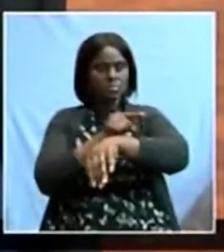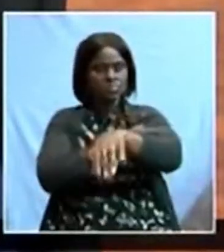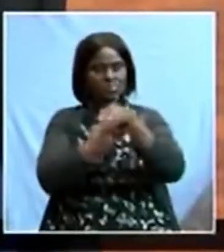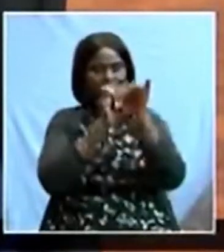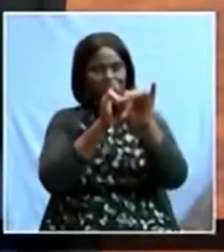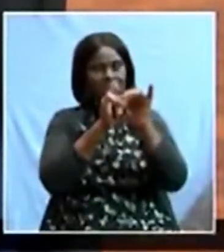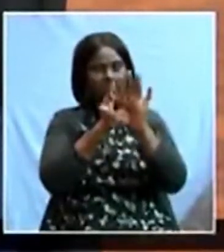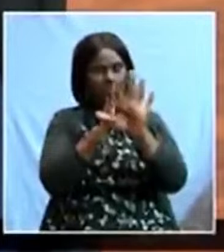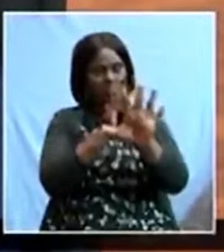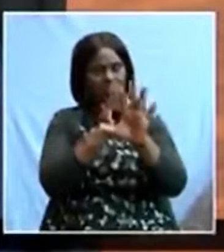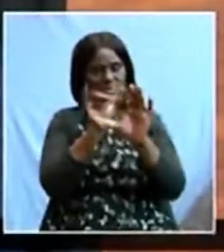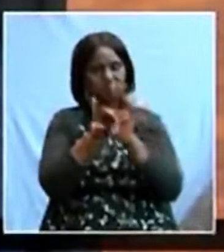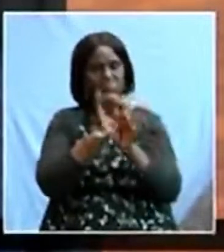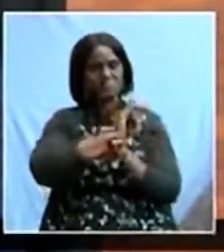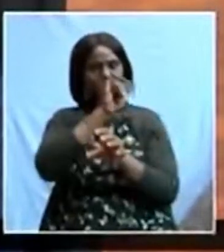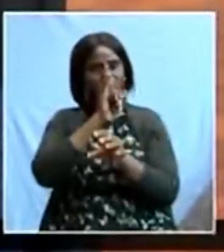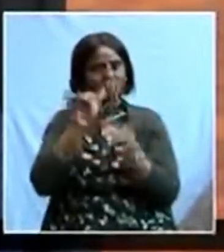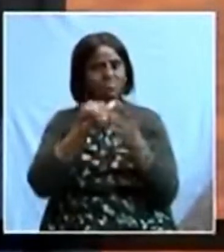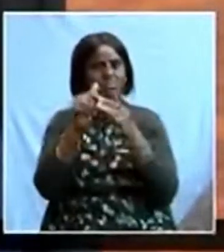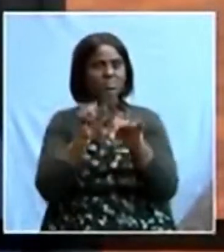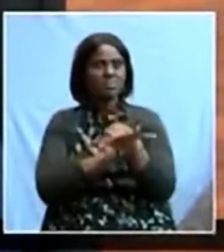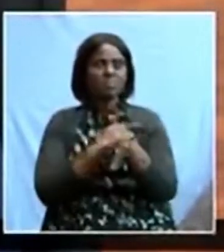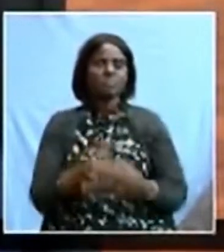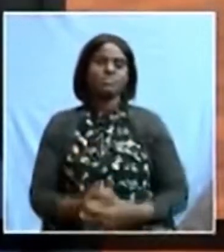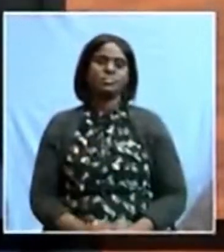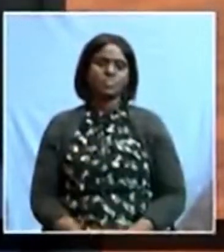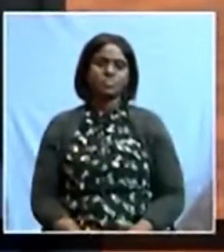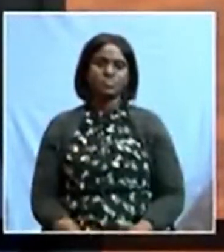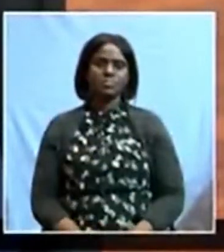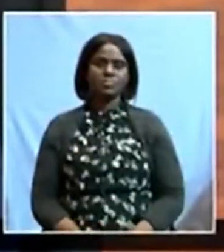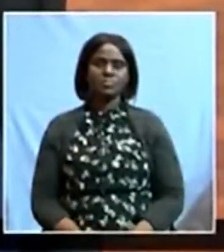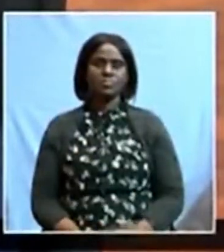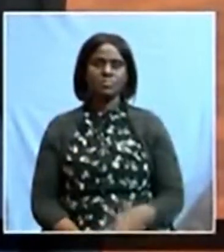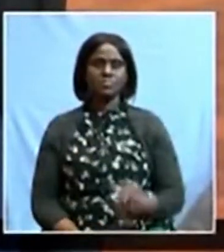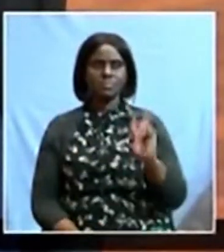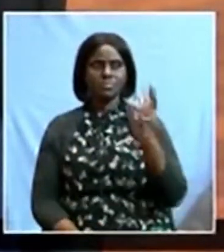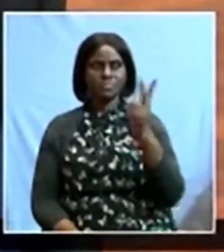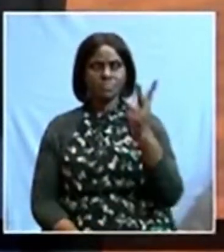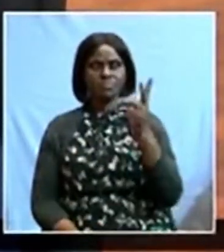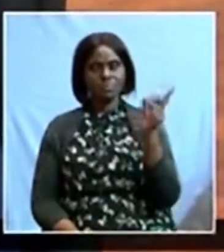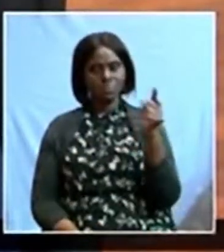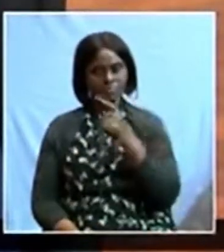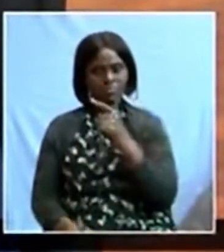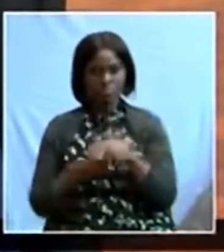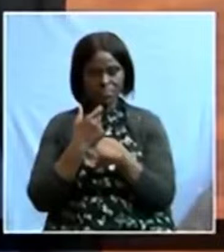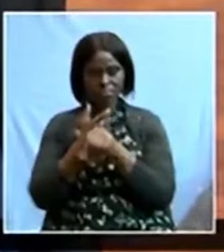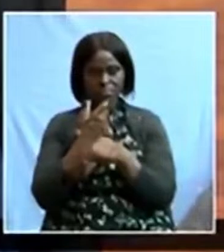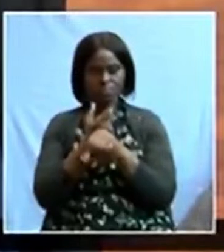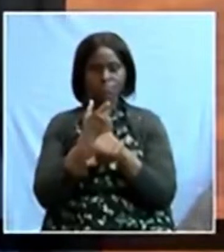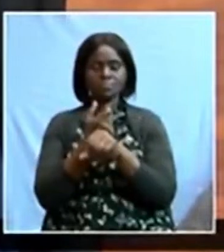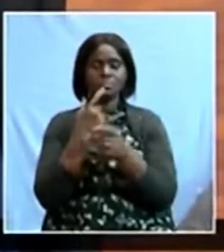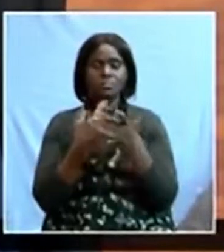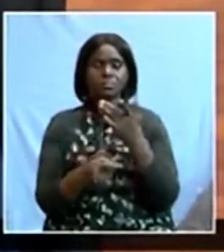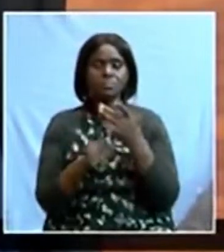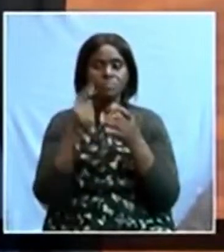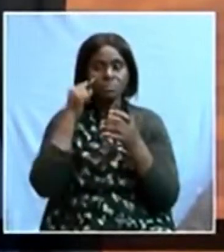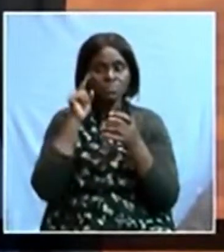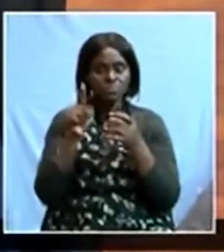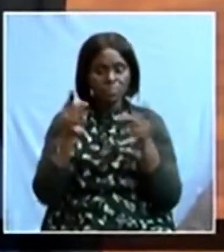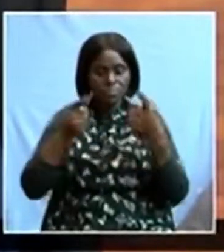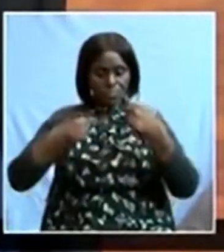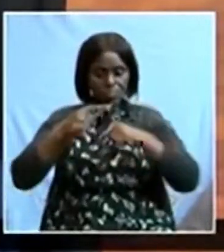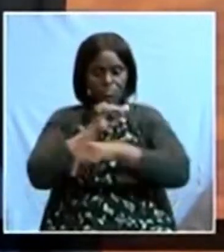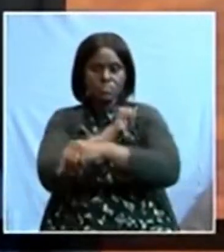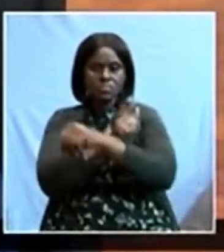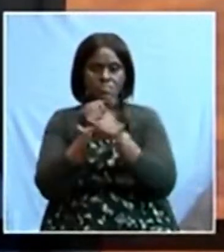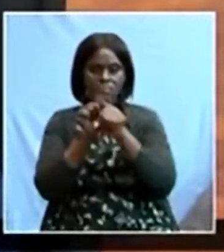last in Itezhi? 2, what was difficult for you as a local